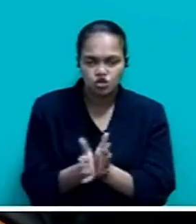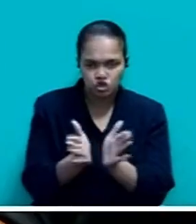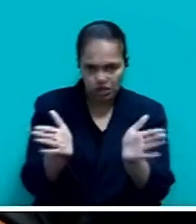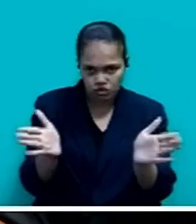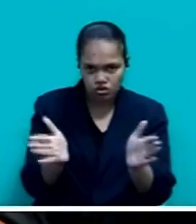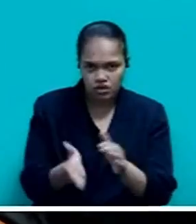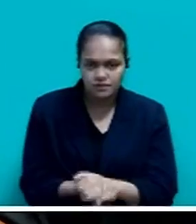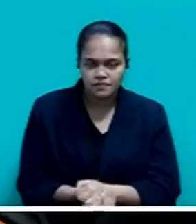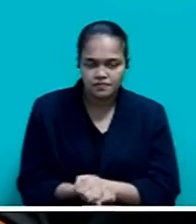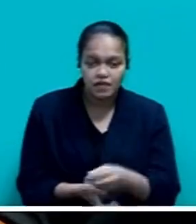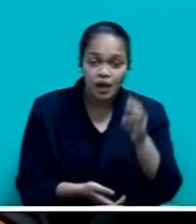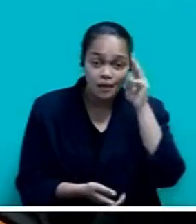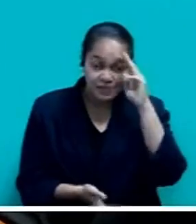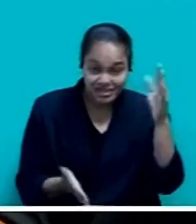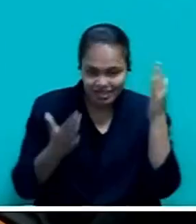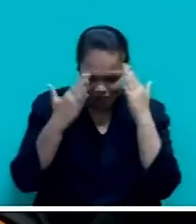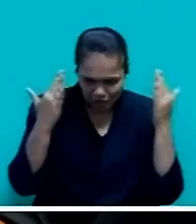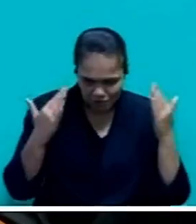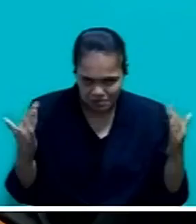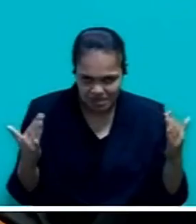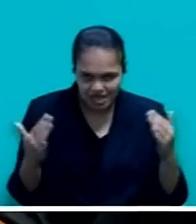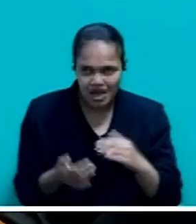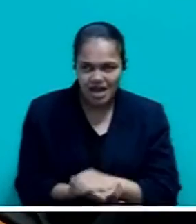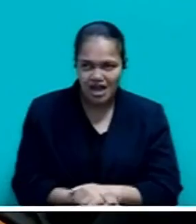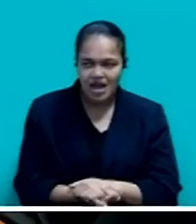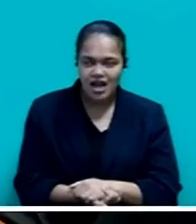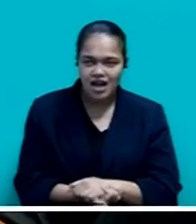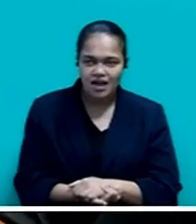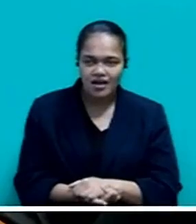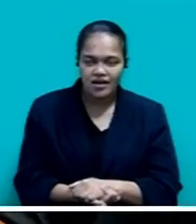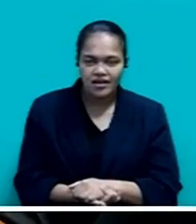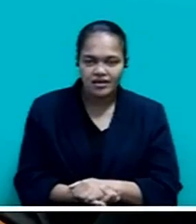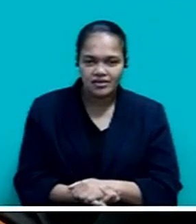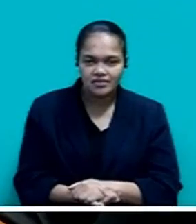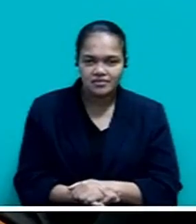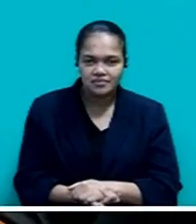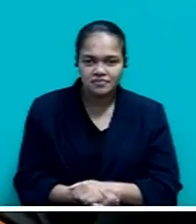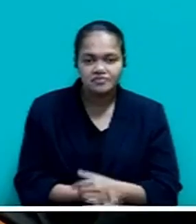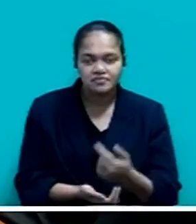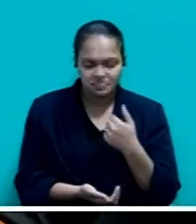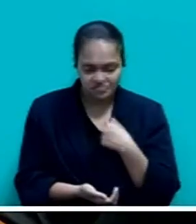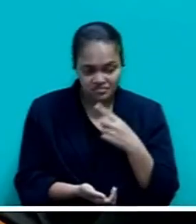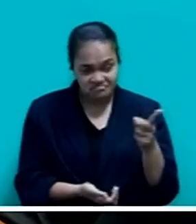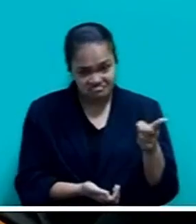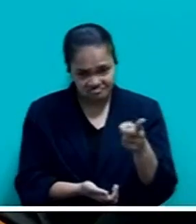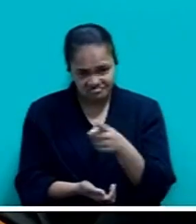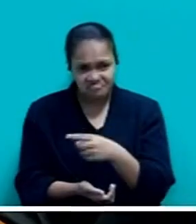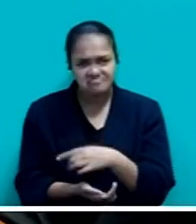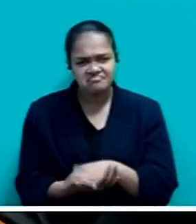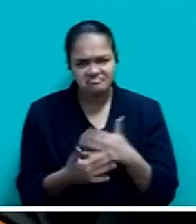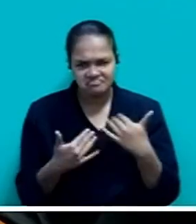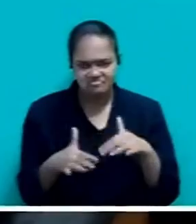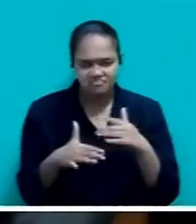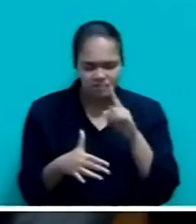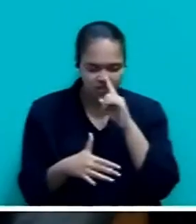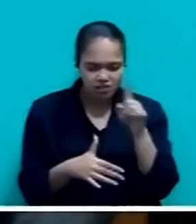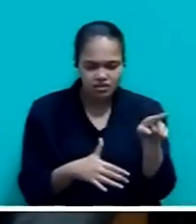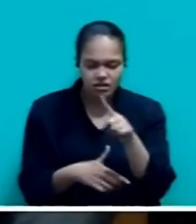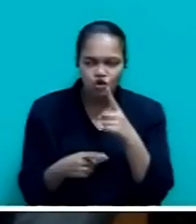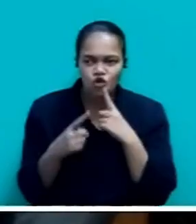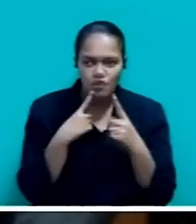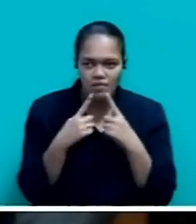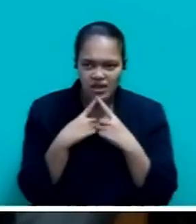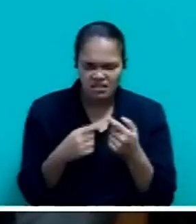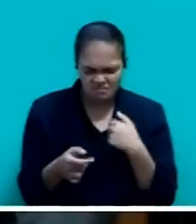Mr. Speaker, I endorse the comments raised by Honourable Tabuya. I've had the pleasure of traveling to the US,